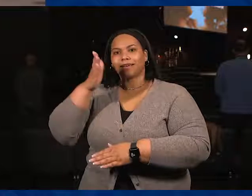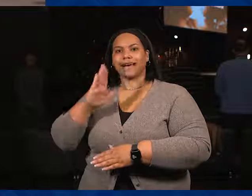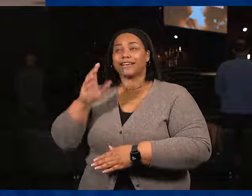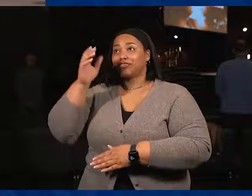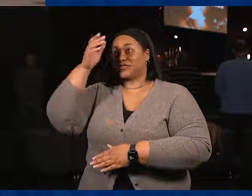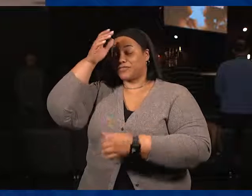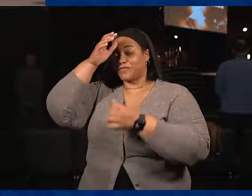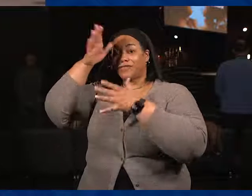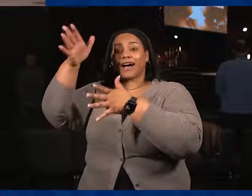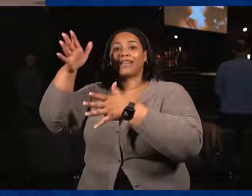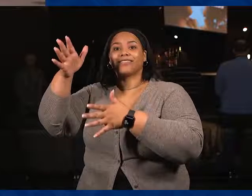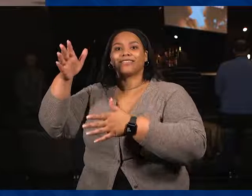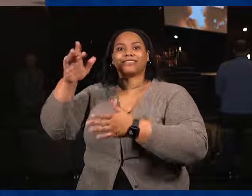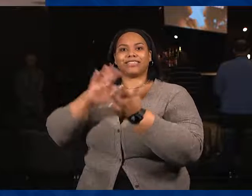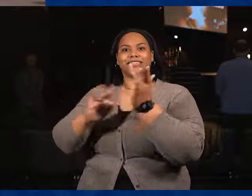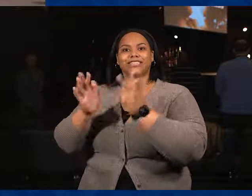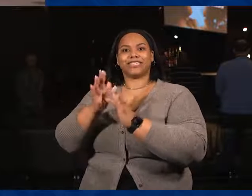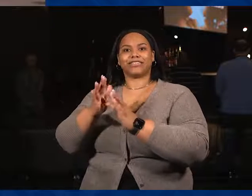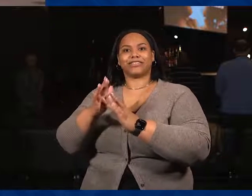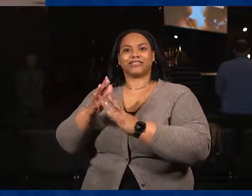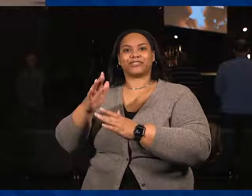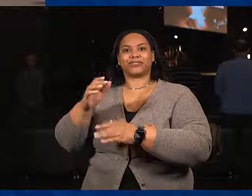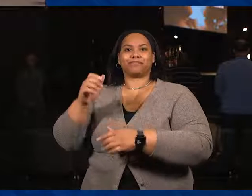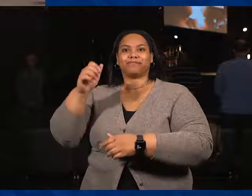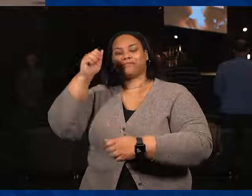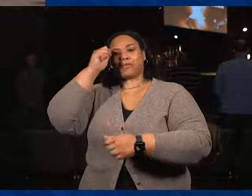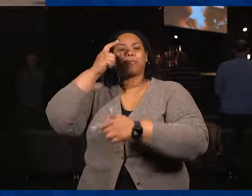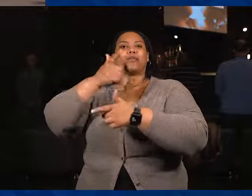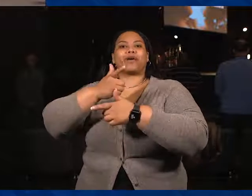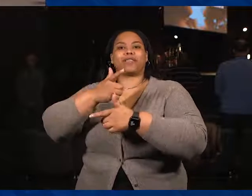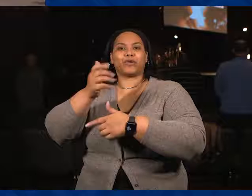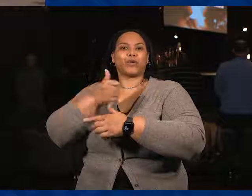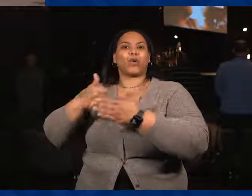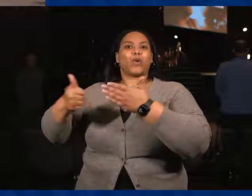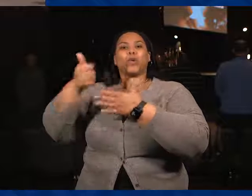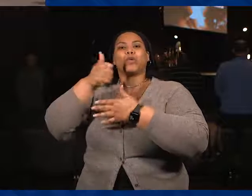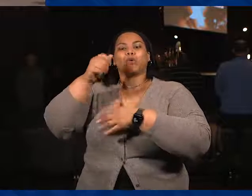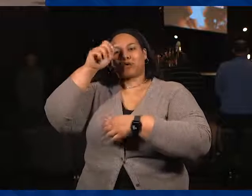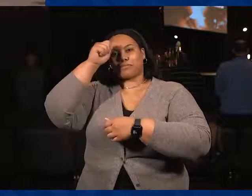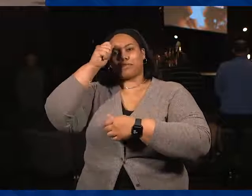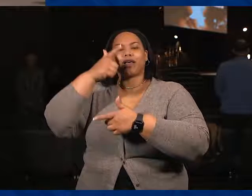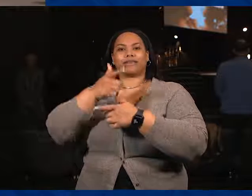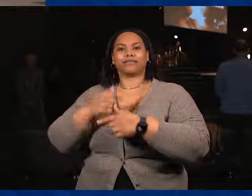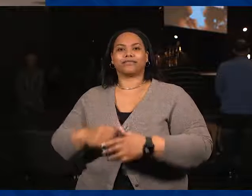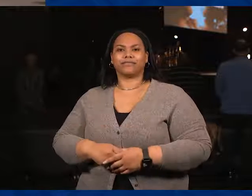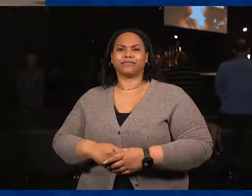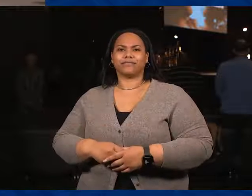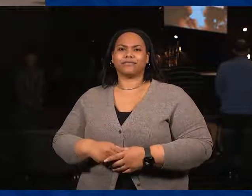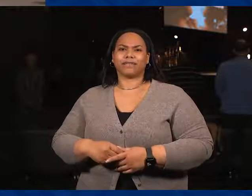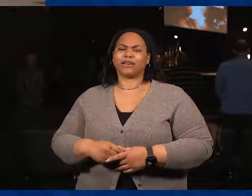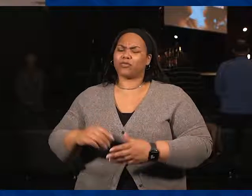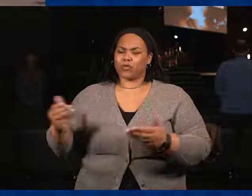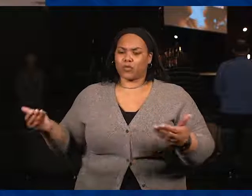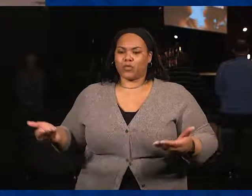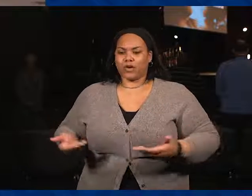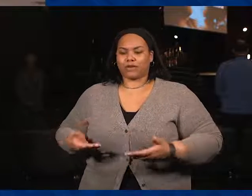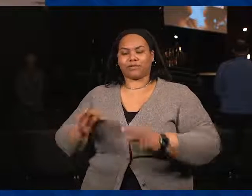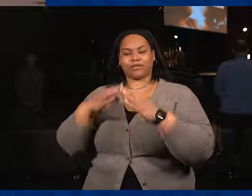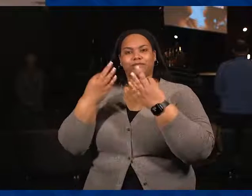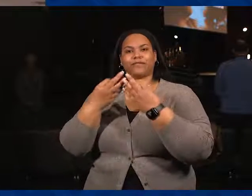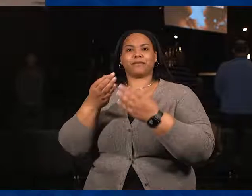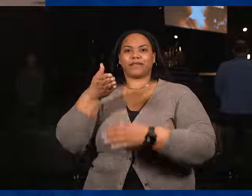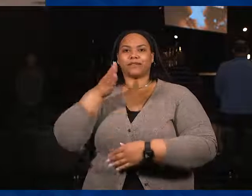brother, and you become welcome into the family of God. We'd love to be and welcome you, be your church, and welcome you into the family of